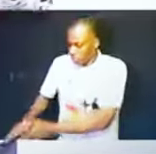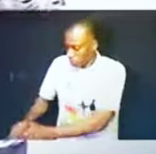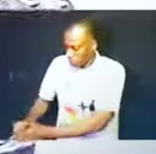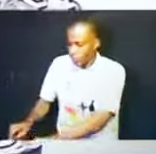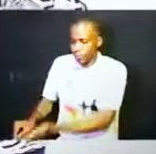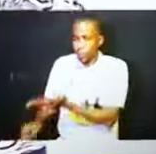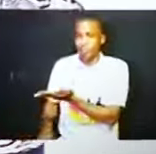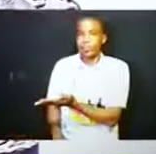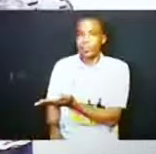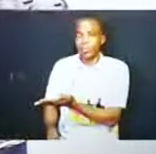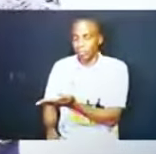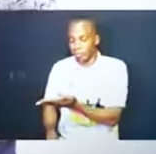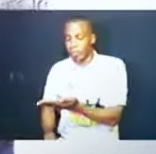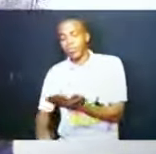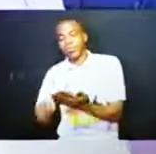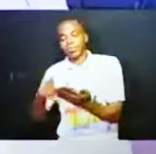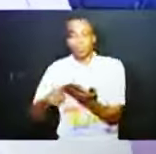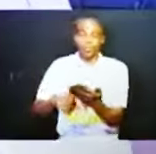number one. So